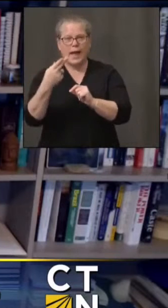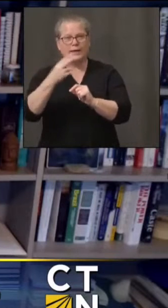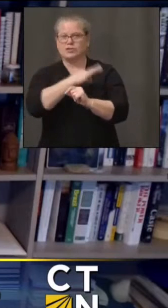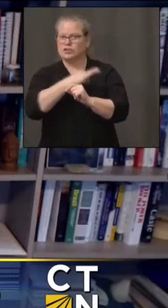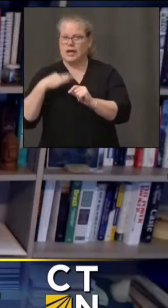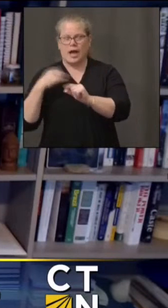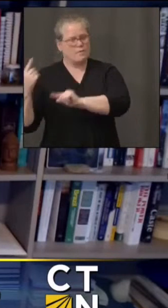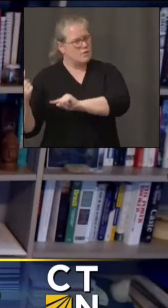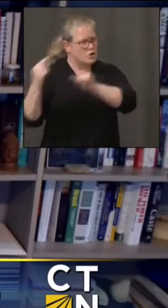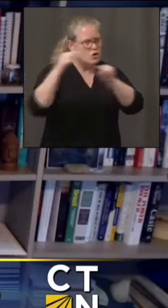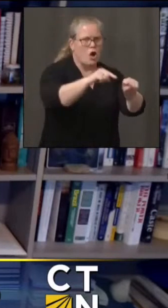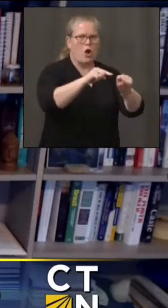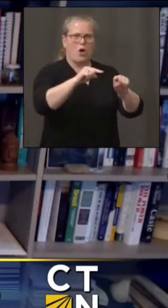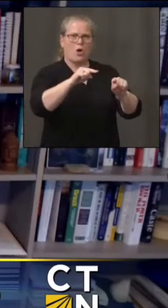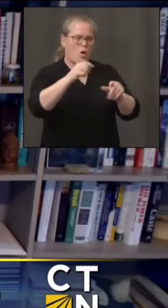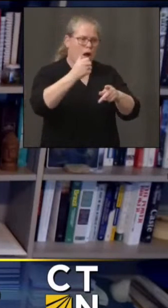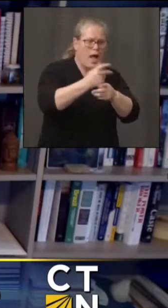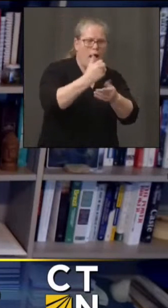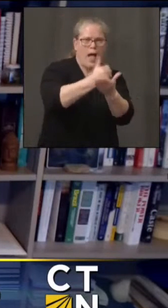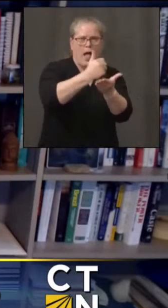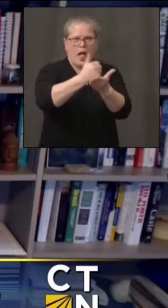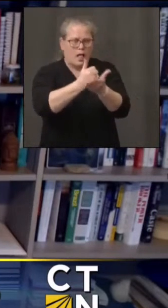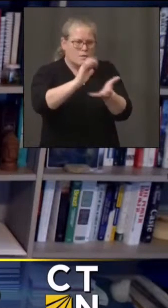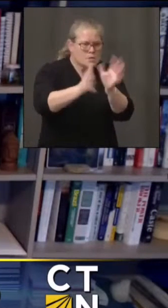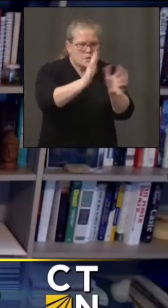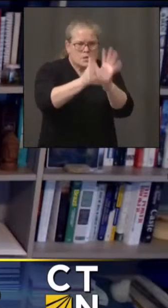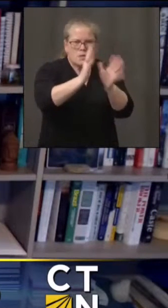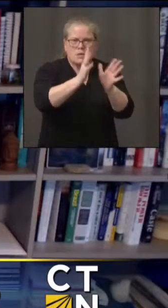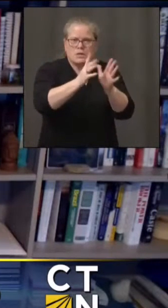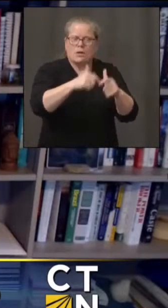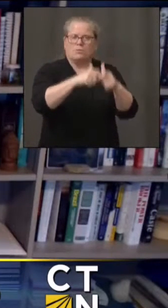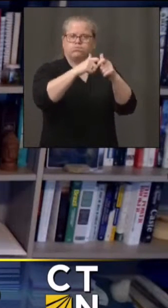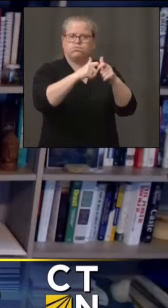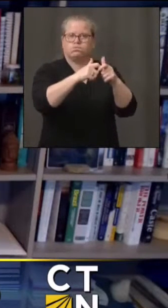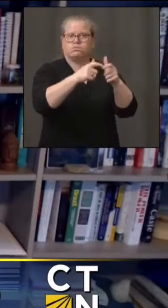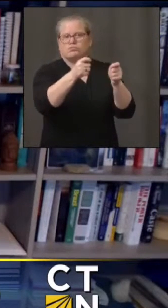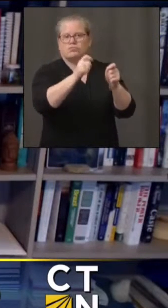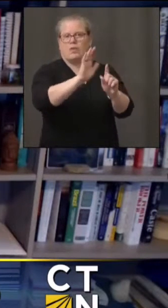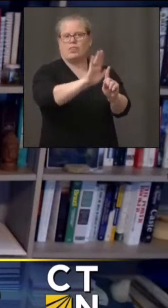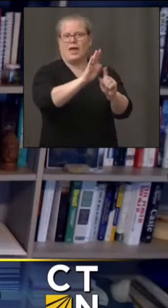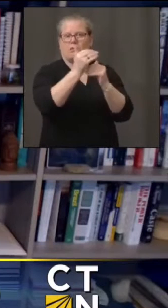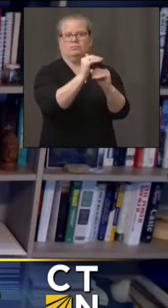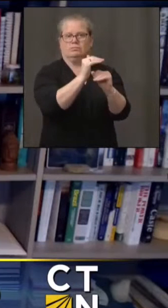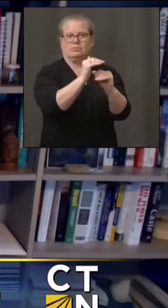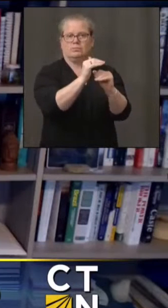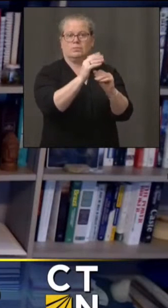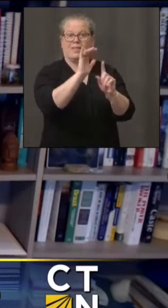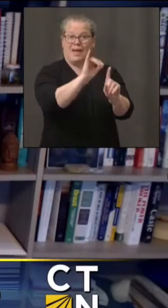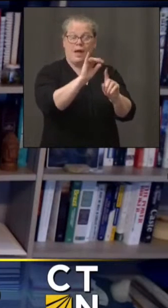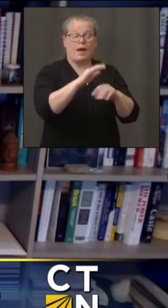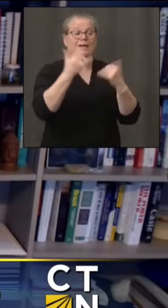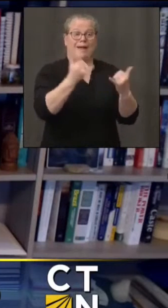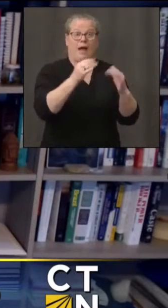now in Southeast Connecticut. So we can really have focused targeted